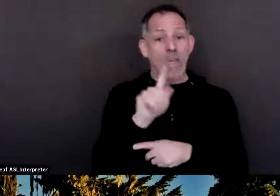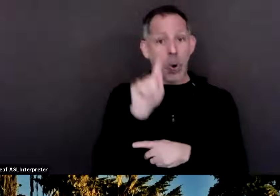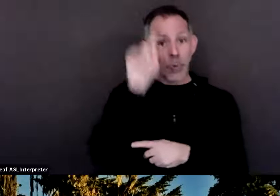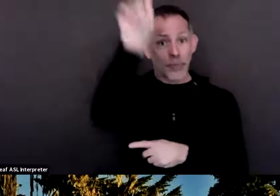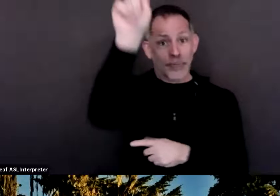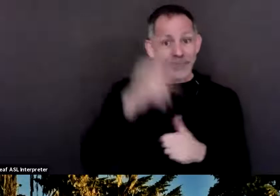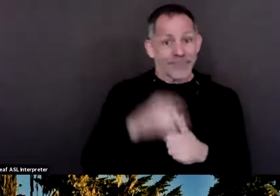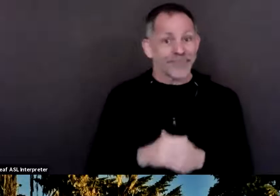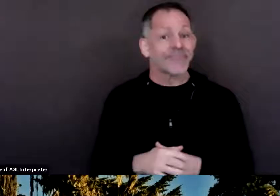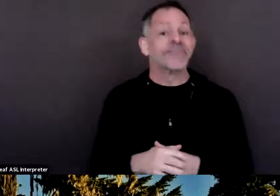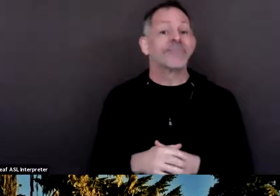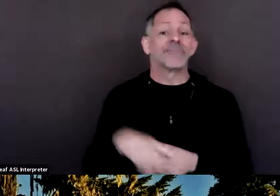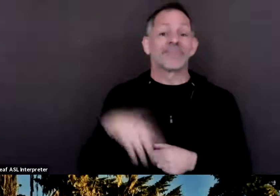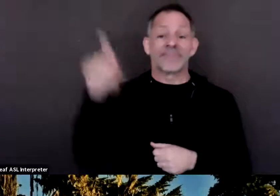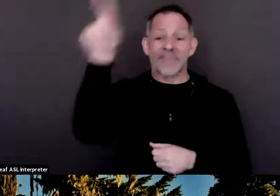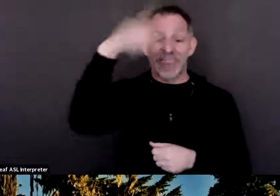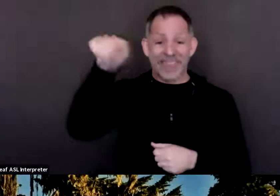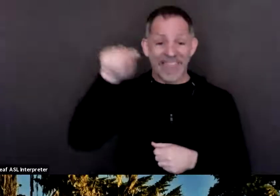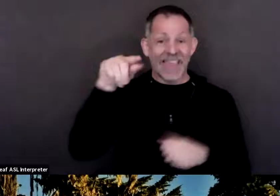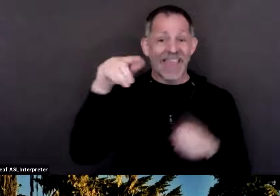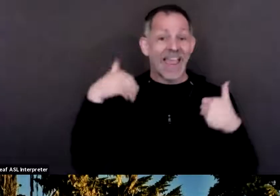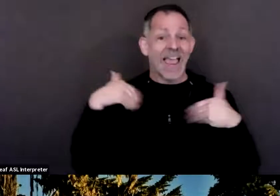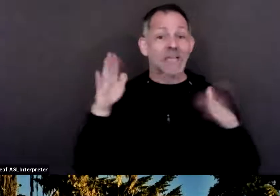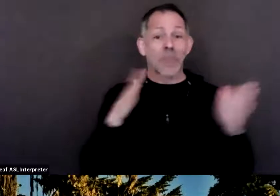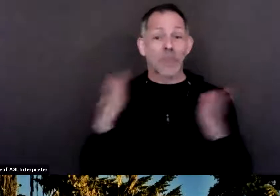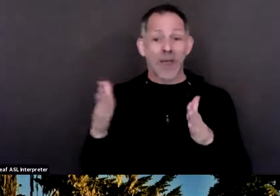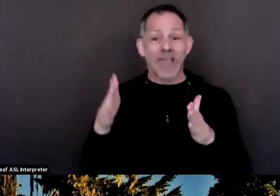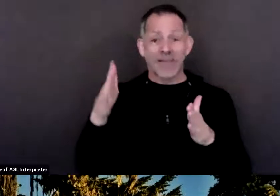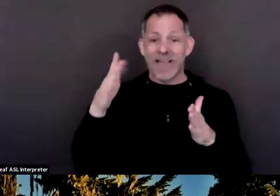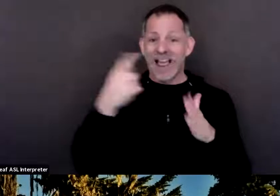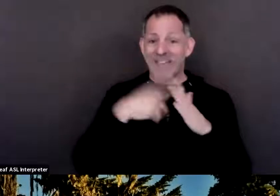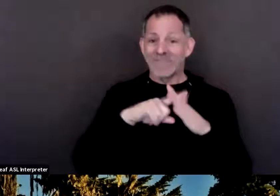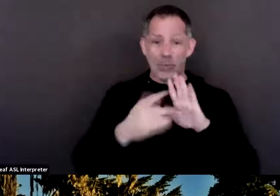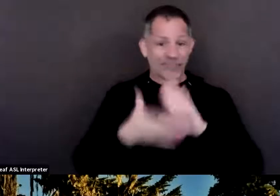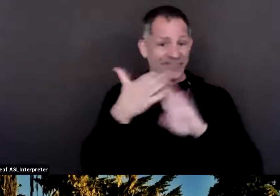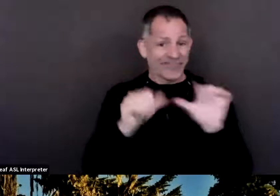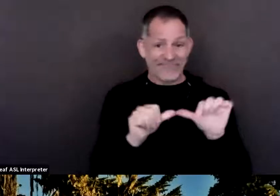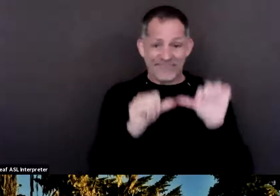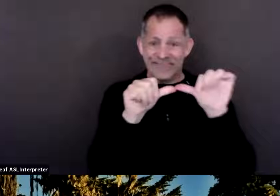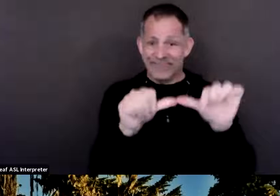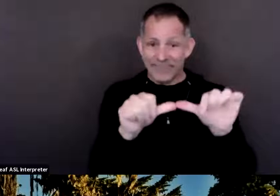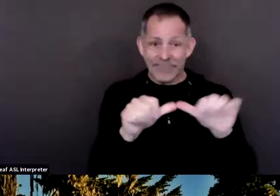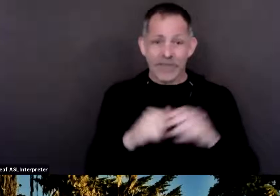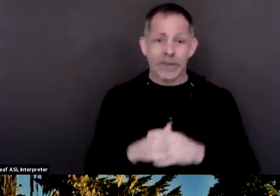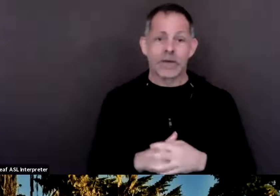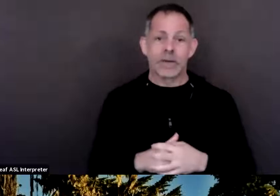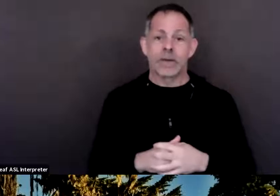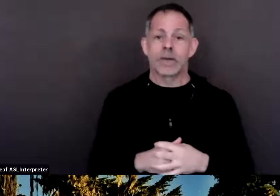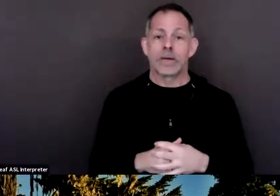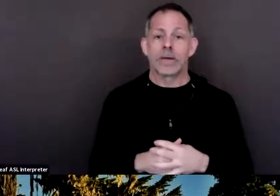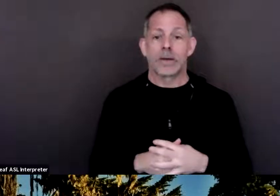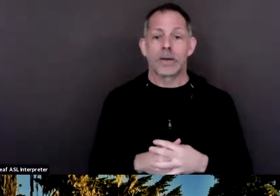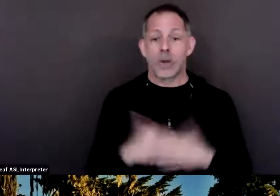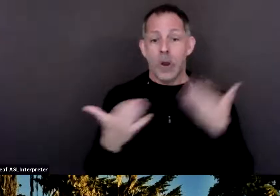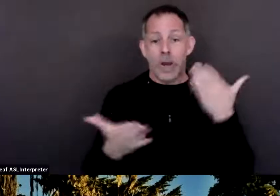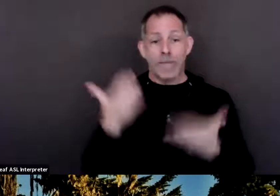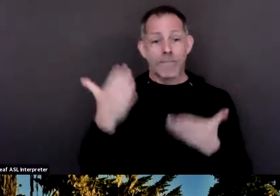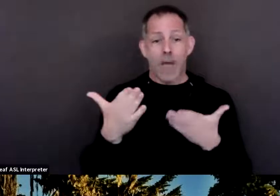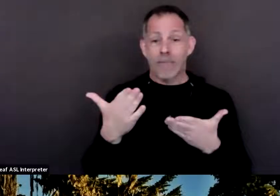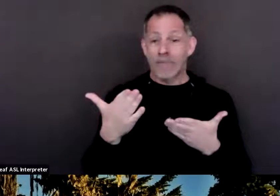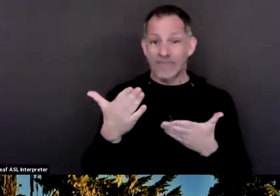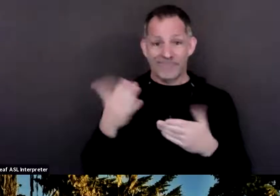of the Winds could resume operations quickly, but there's also the ability to utilize Johnson & Johnson or the